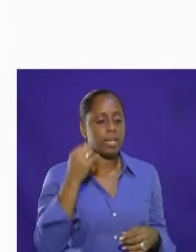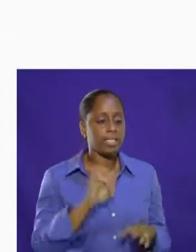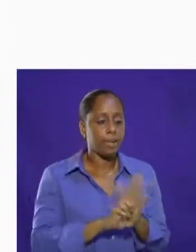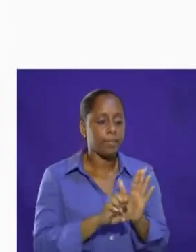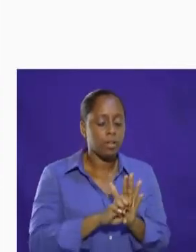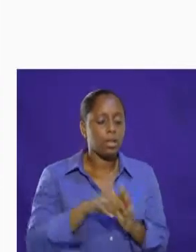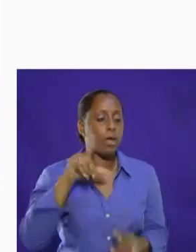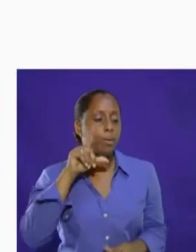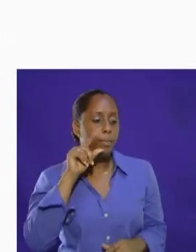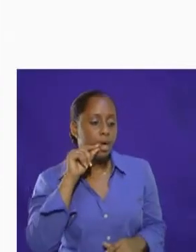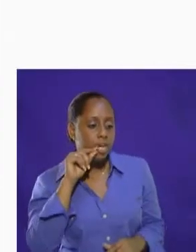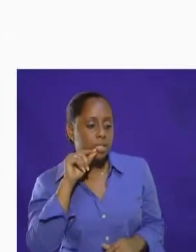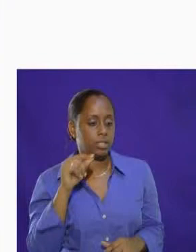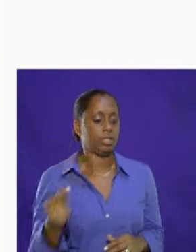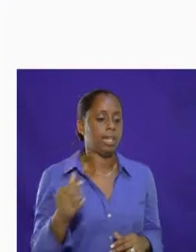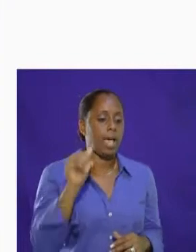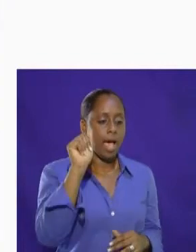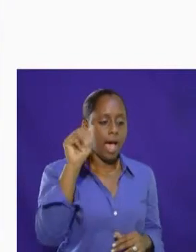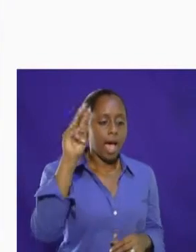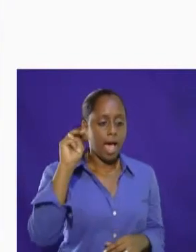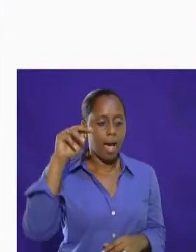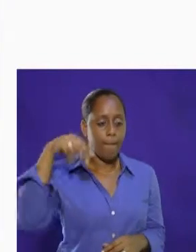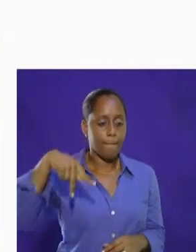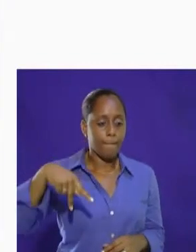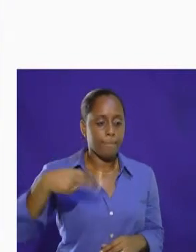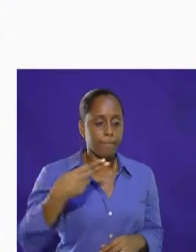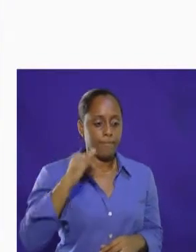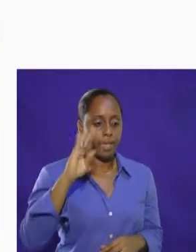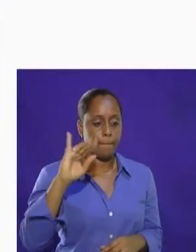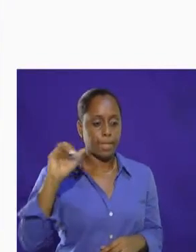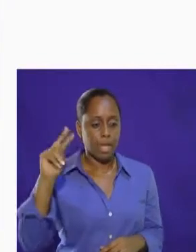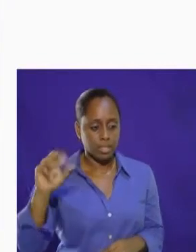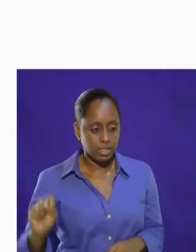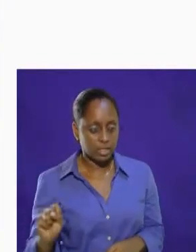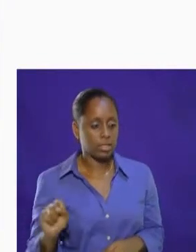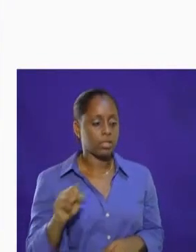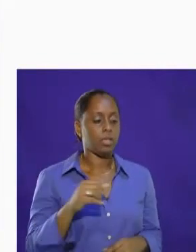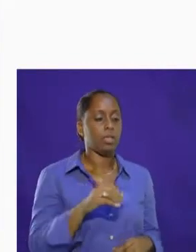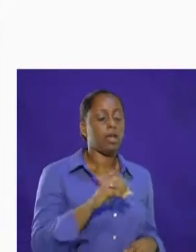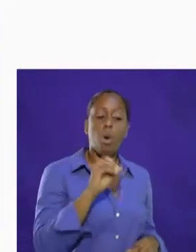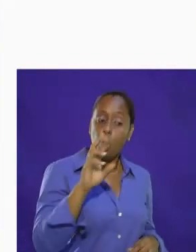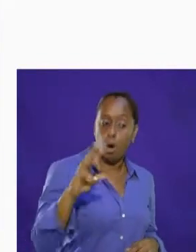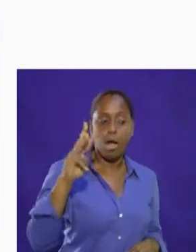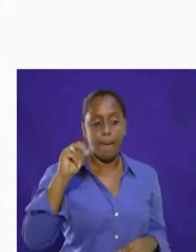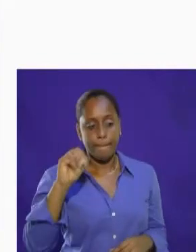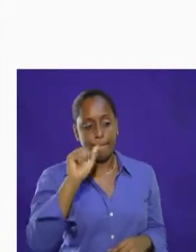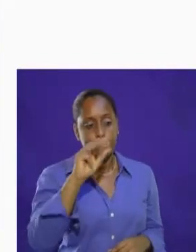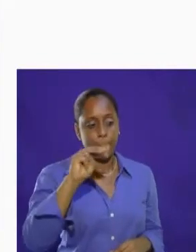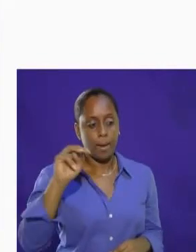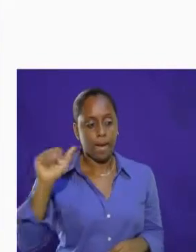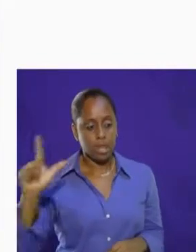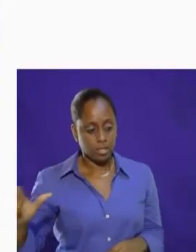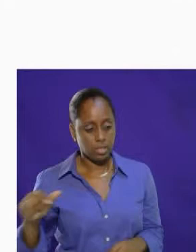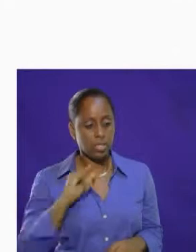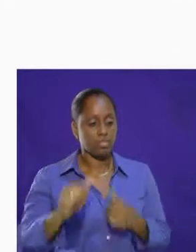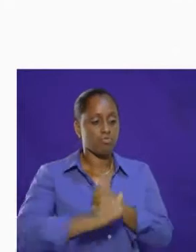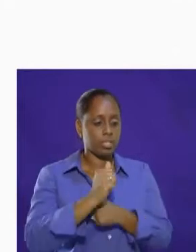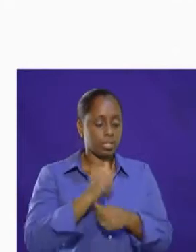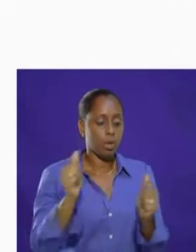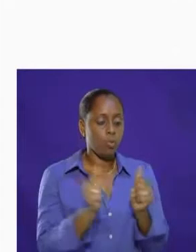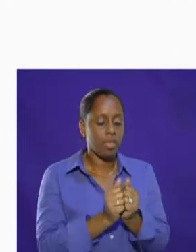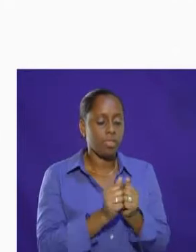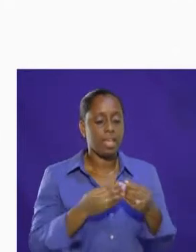well-studied groups, such as amphibians, birds or mammals, it is threatened with extinction and